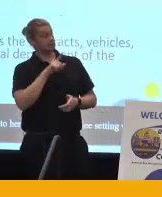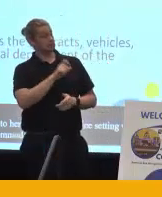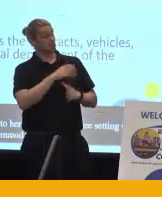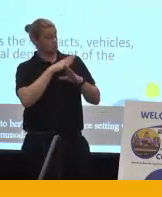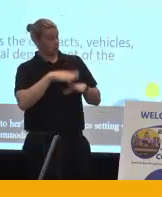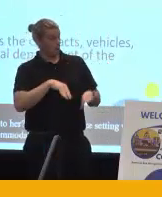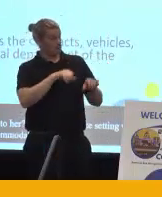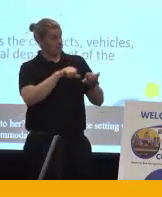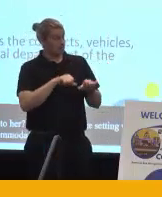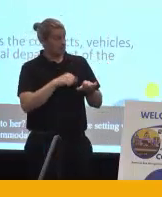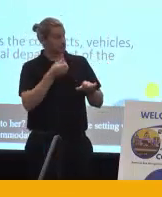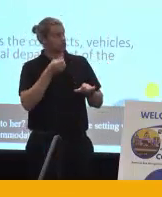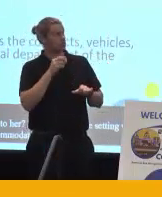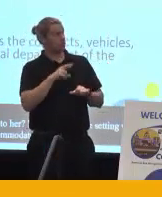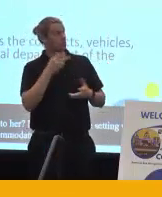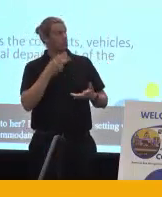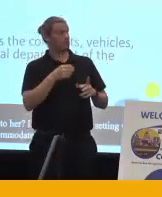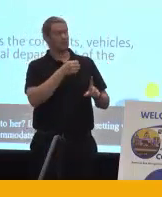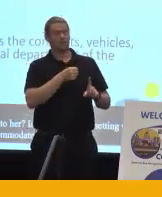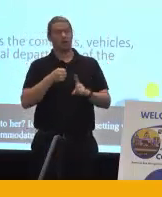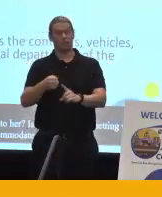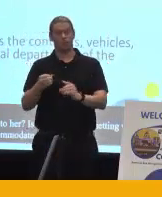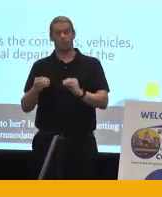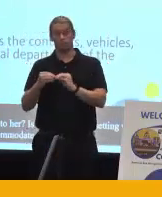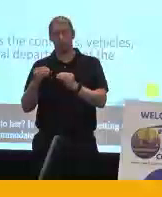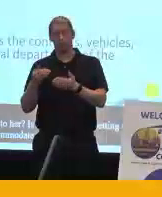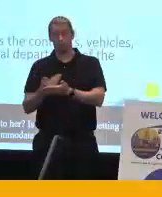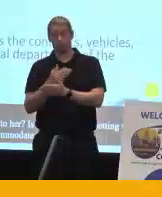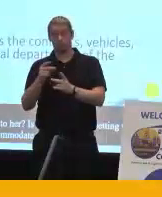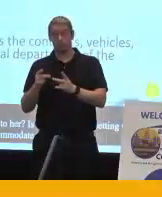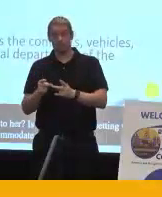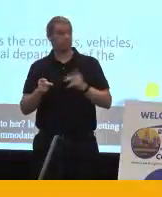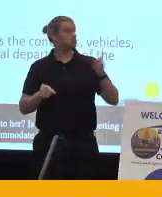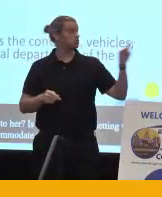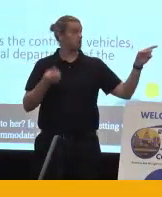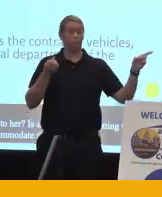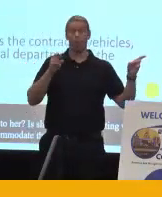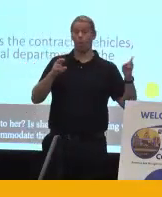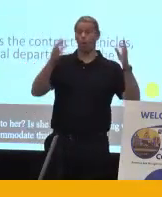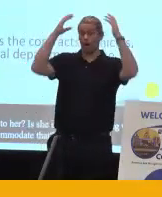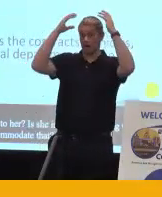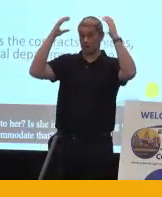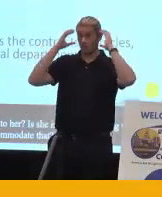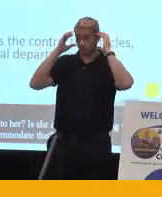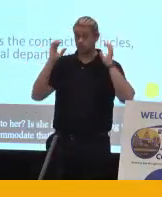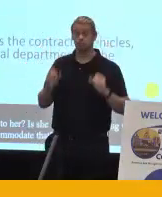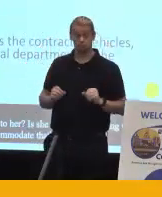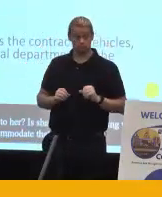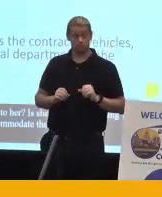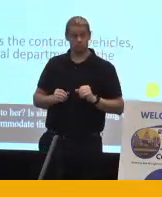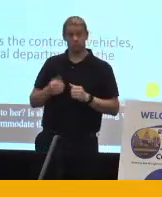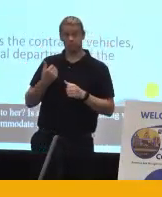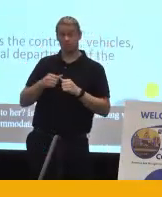Right. Quiet space or relocation? Or headphones? And so we have noise, there's noise